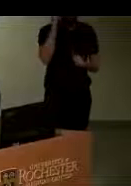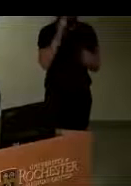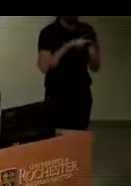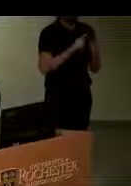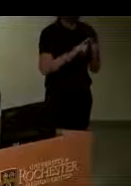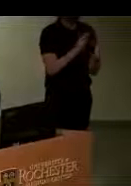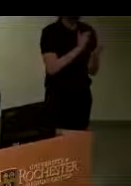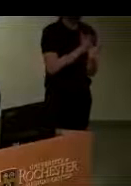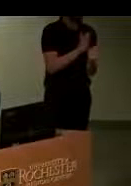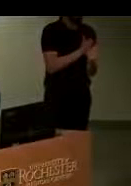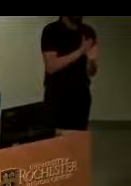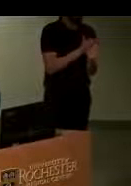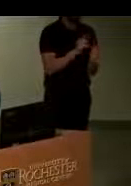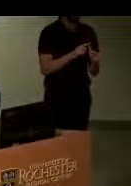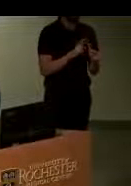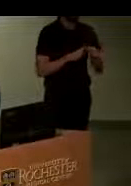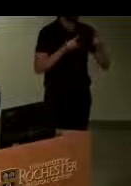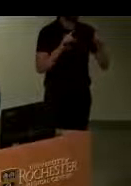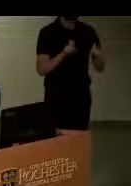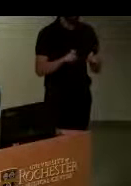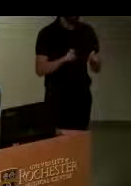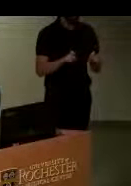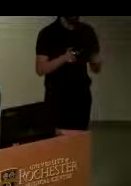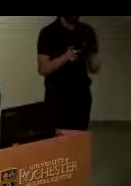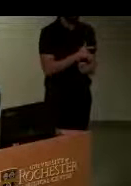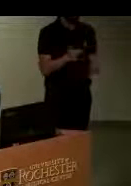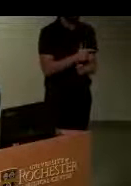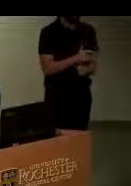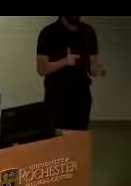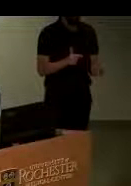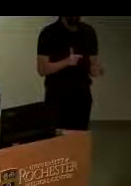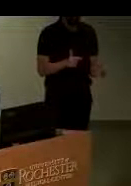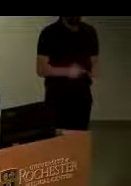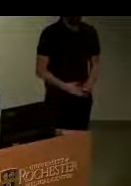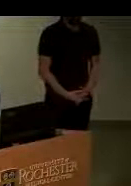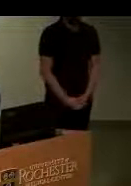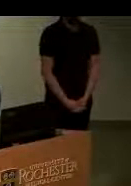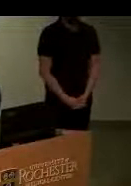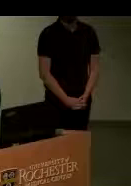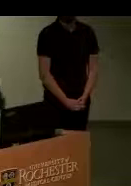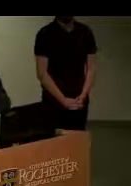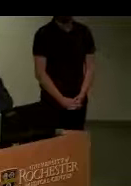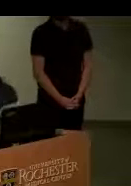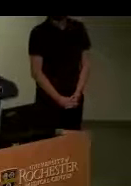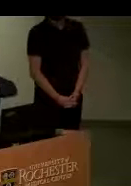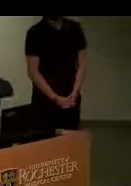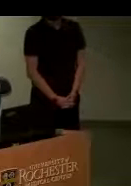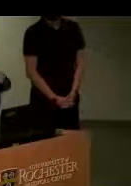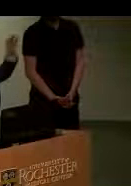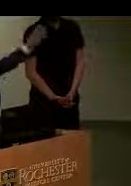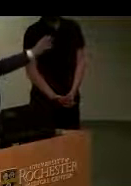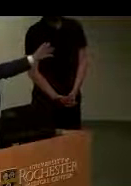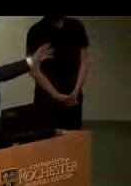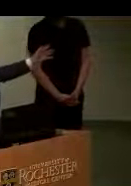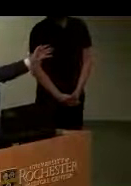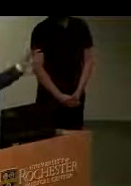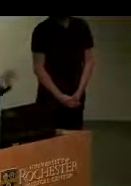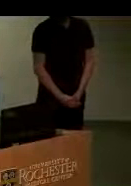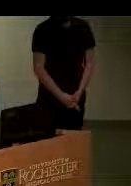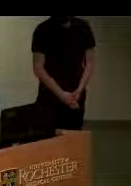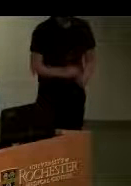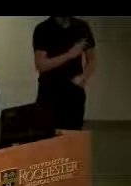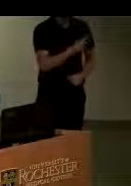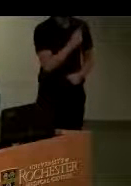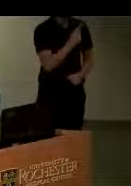psychiatry, and the exams do an interplay between those two. And the patient, the doctors they're going